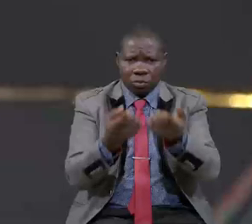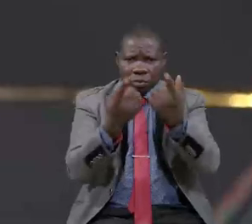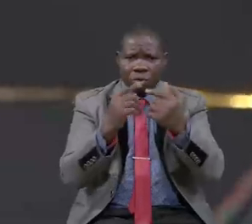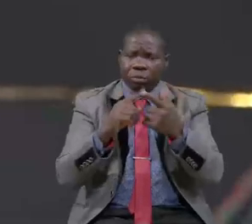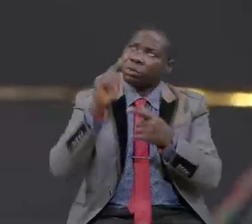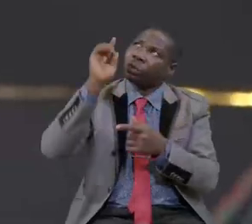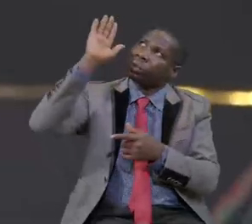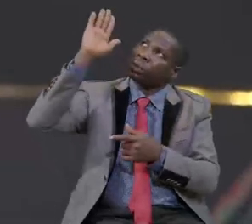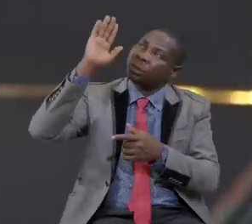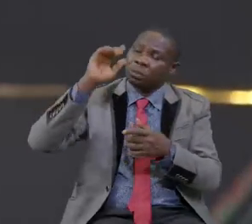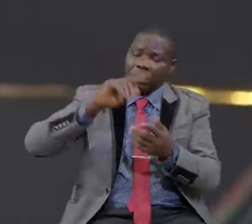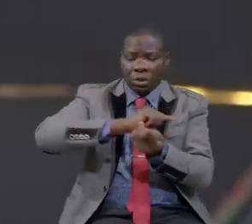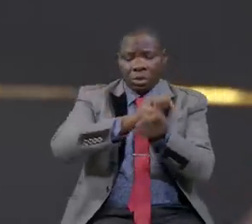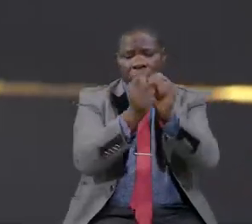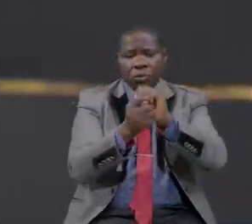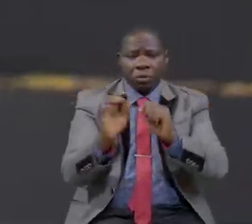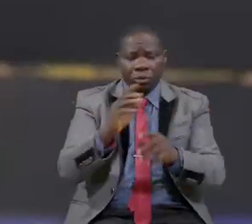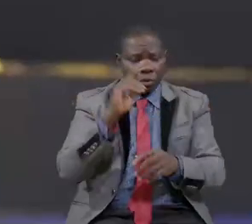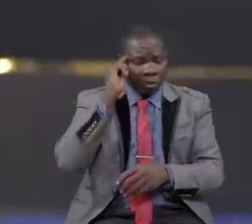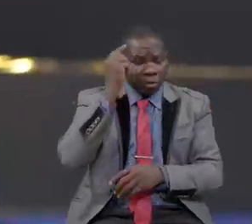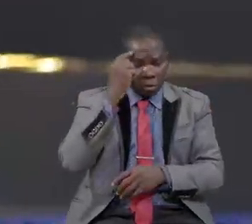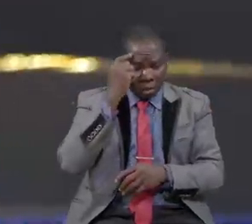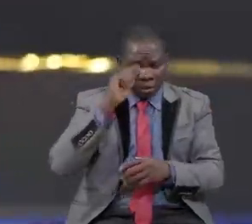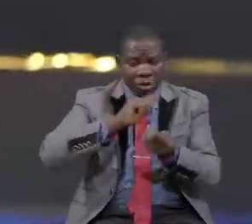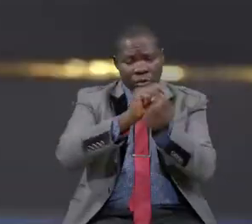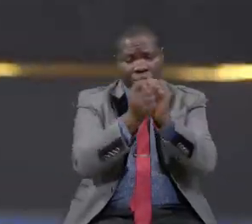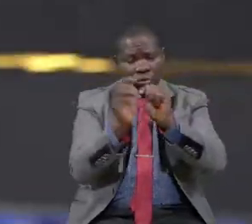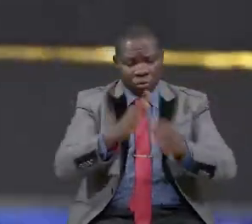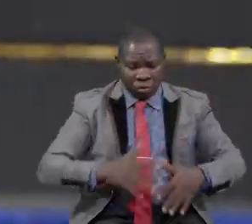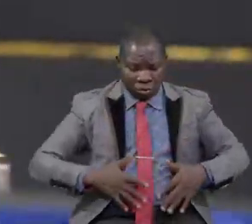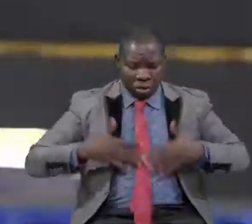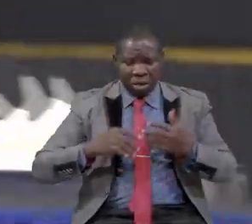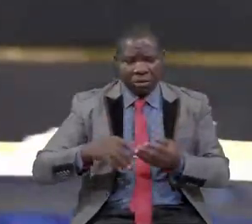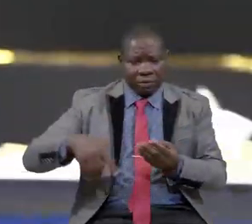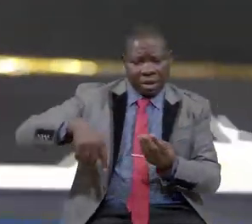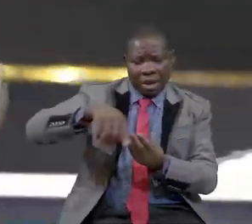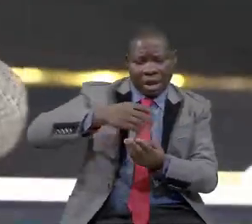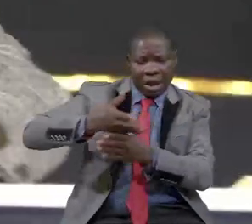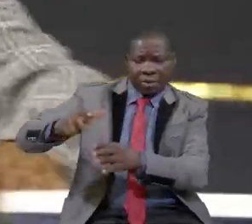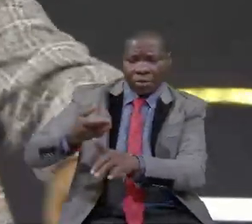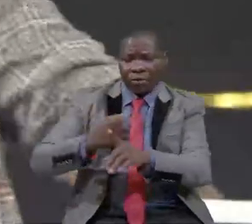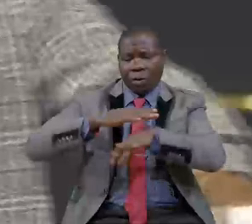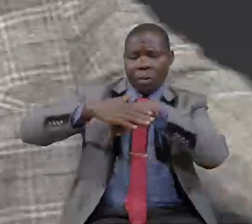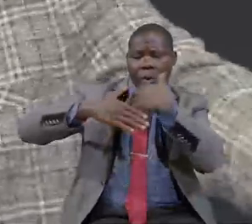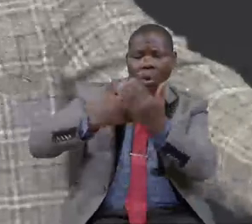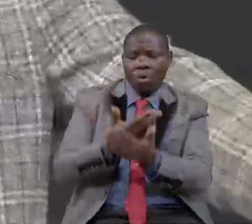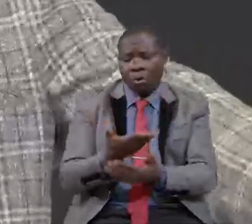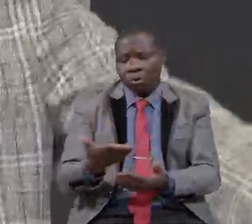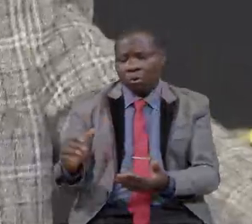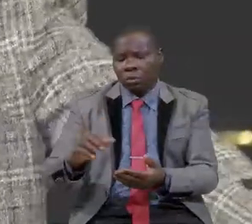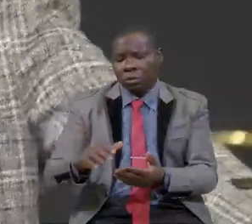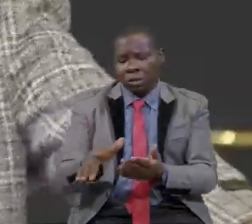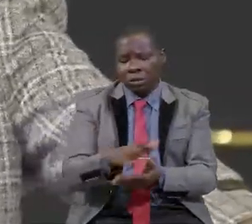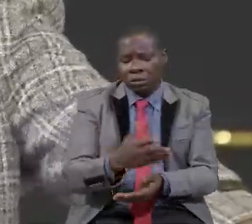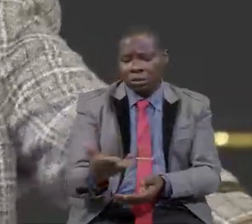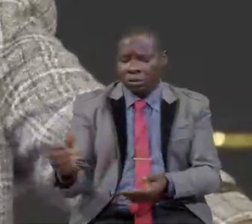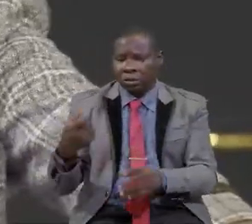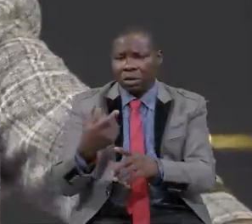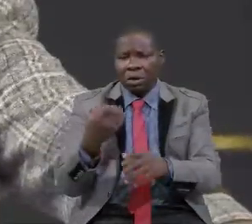your mind away. Turn your life away from all those things of the past and say, Lord,